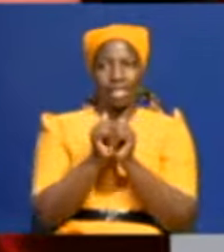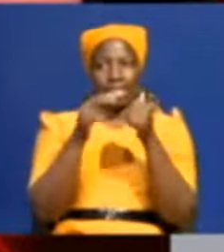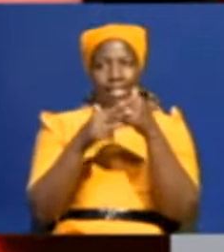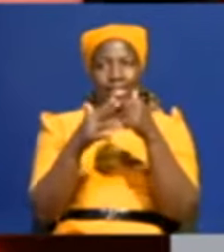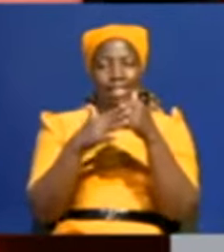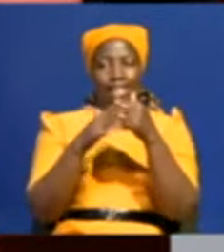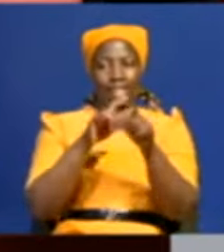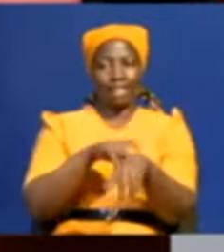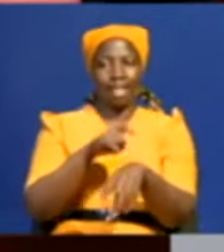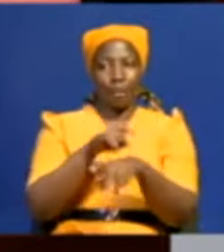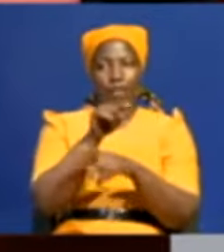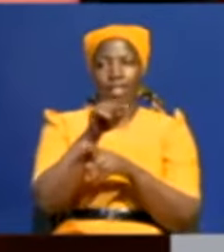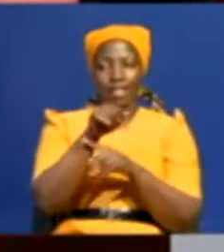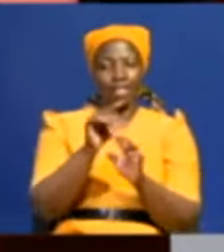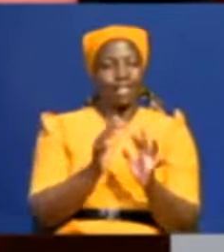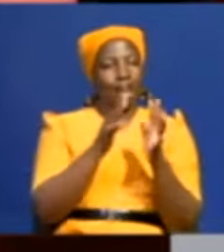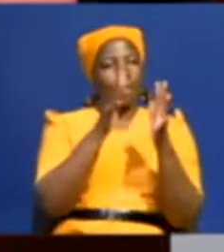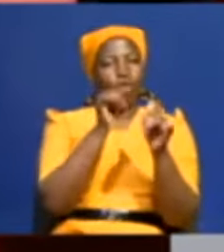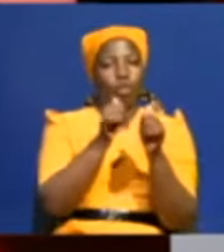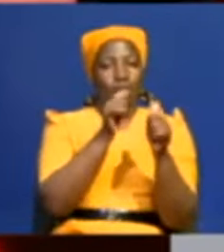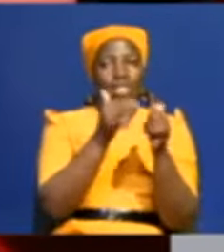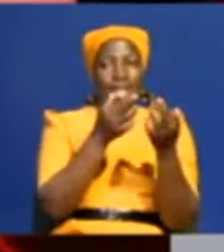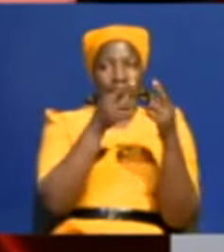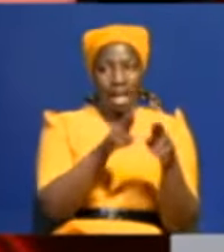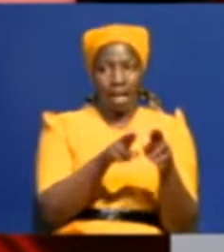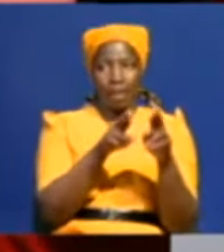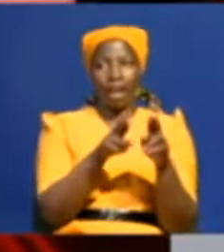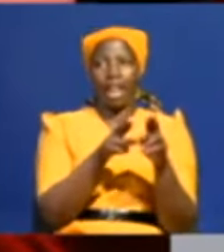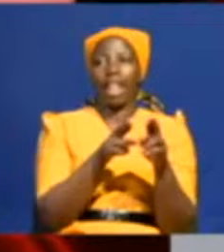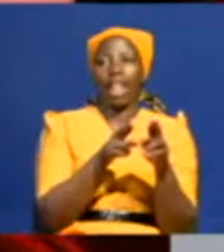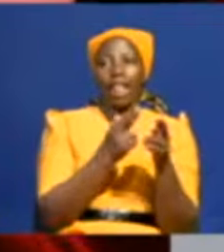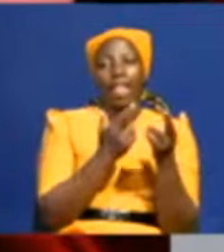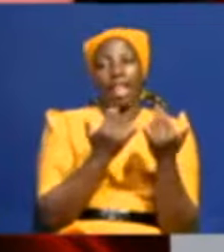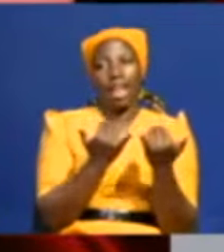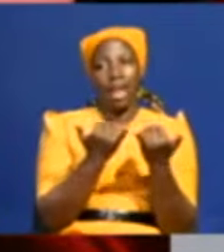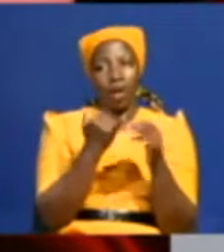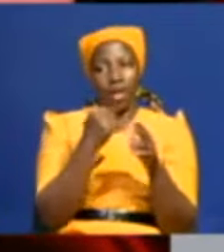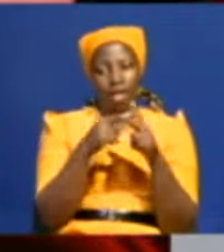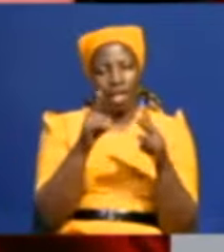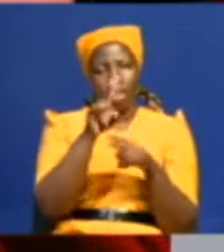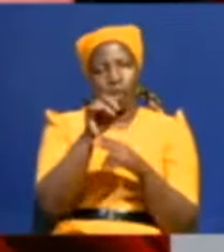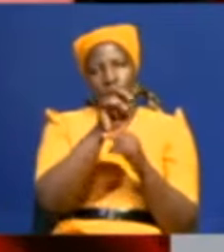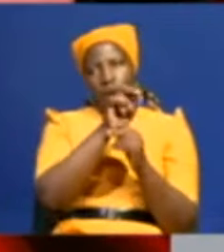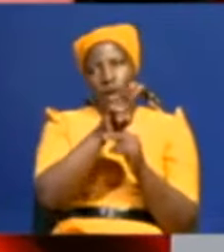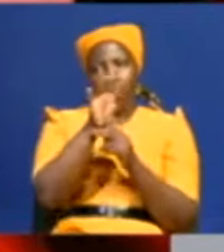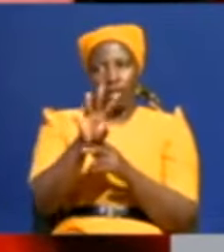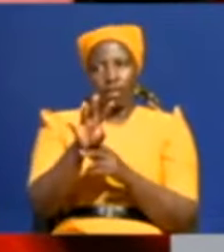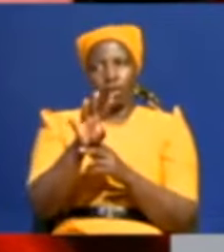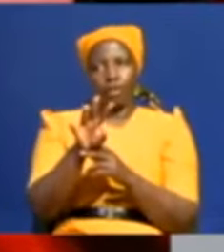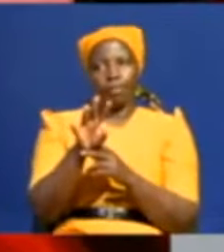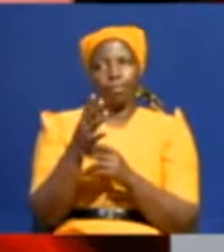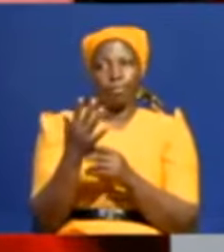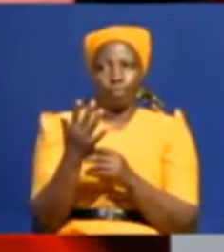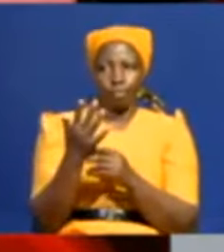this festival that is being staged annually. It started in 2004 and took a break, just a two-year break, that